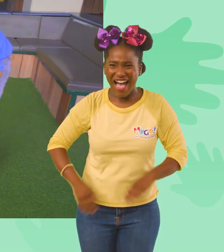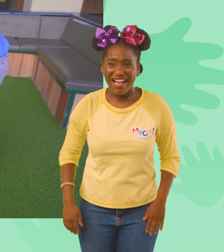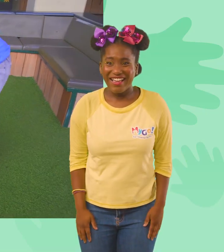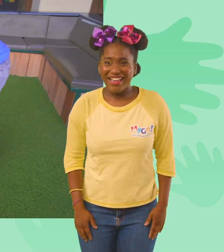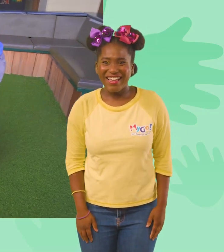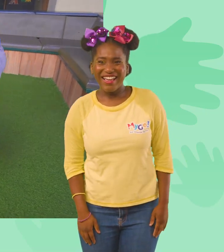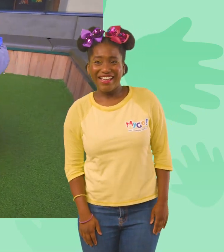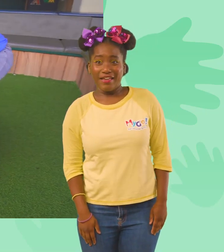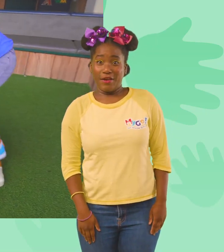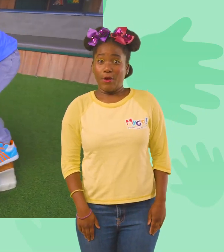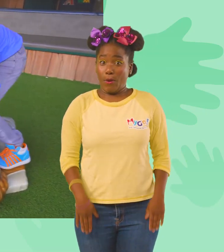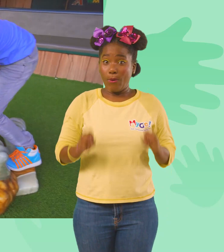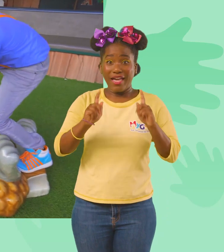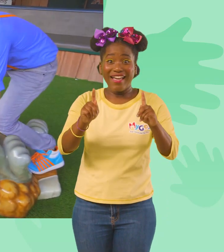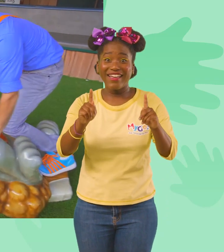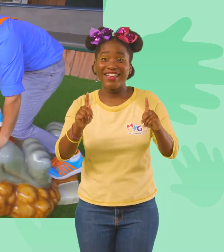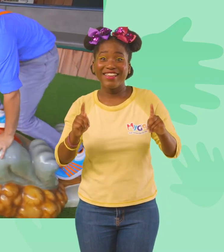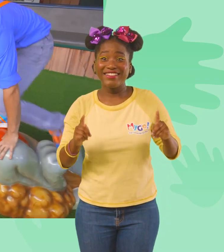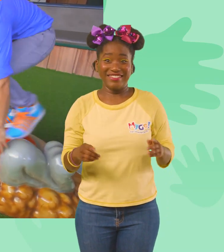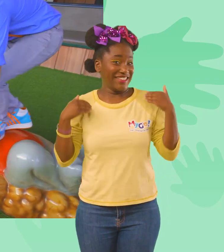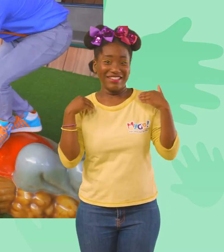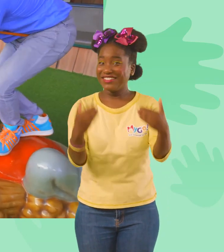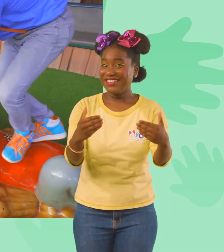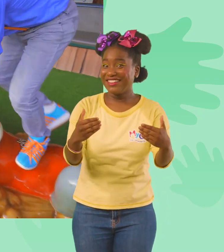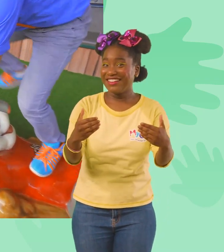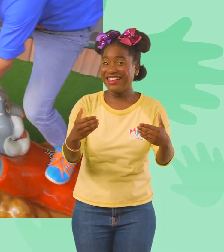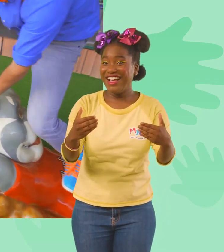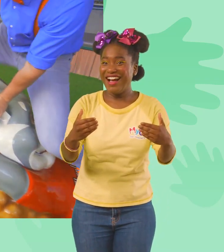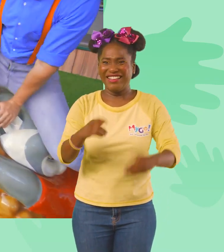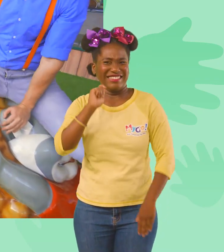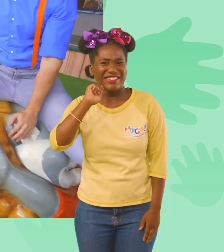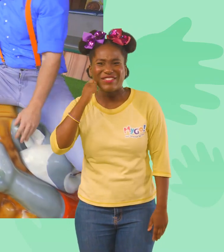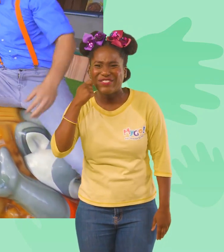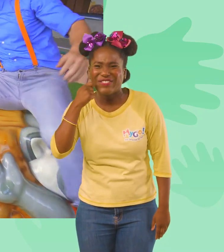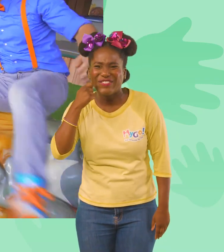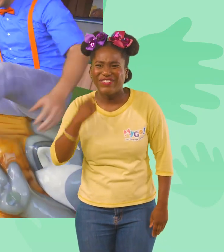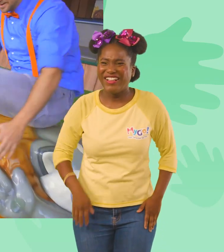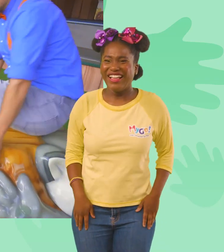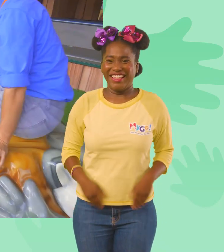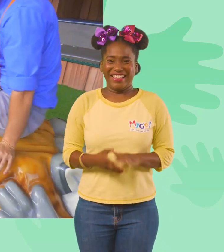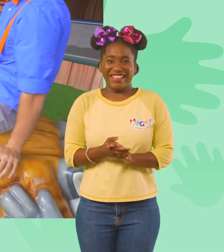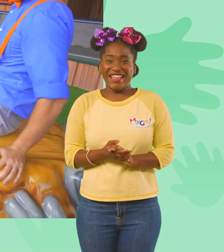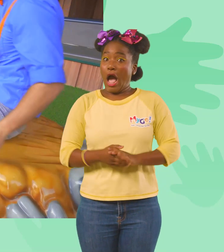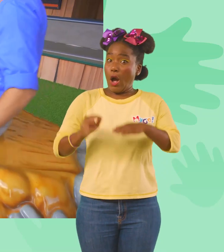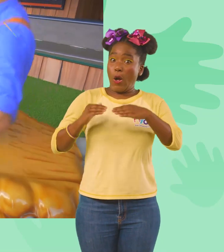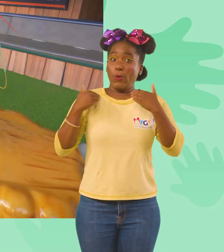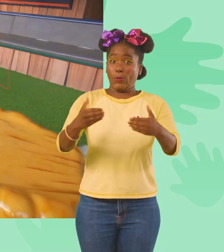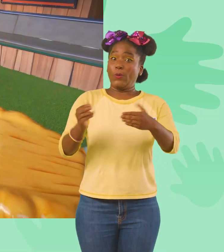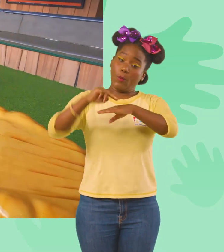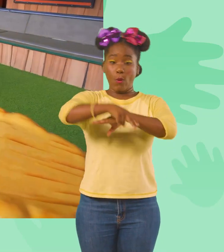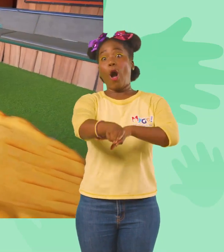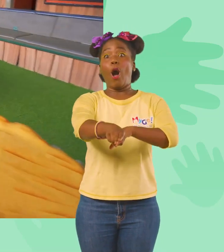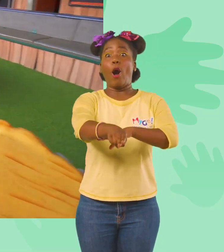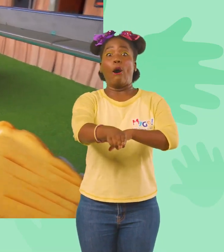Whoa, all right. Here we go. Whoa, this is cool. Here we go,